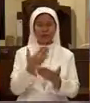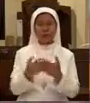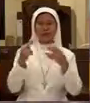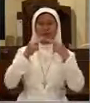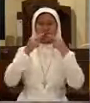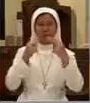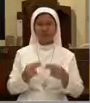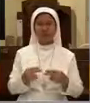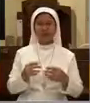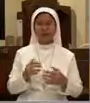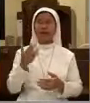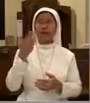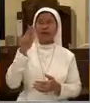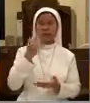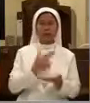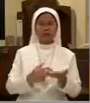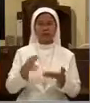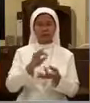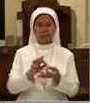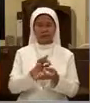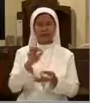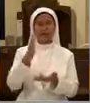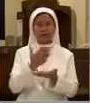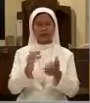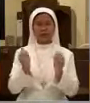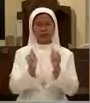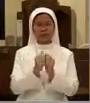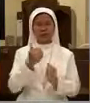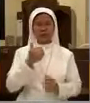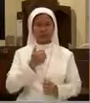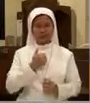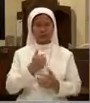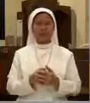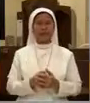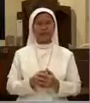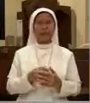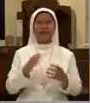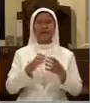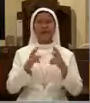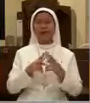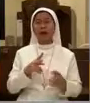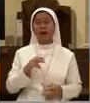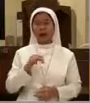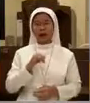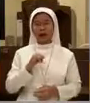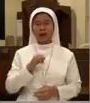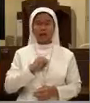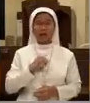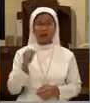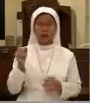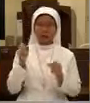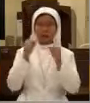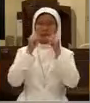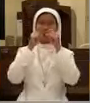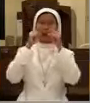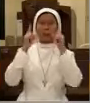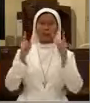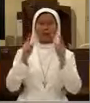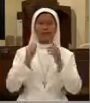Holy Spirit shares with me, even through surprising agents.